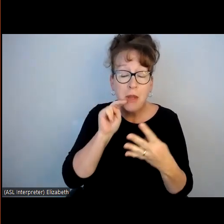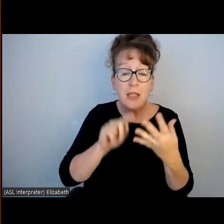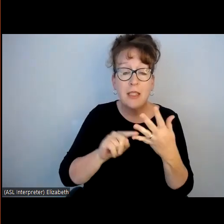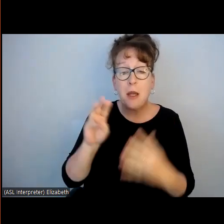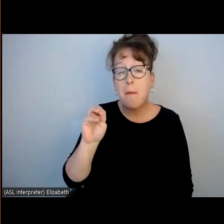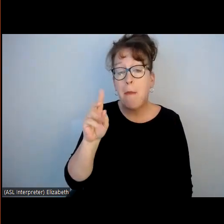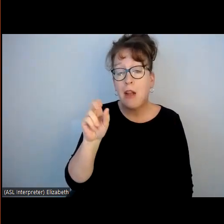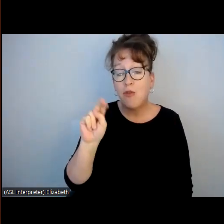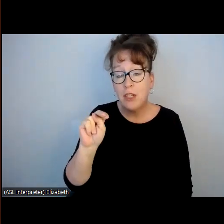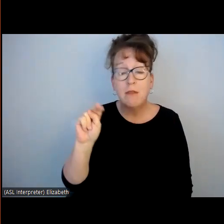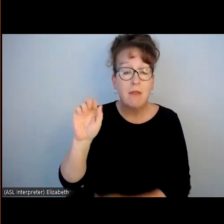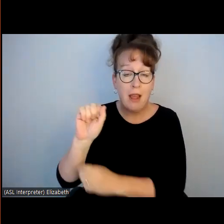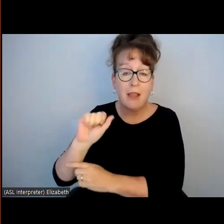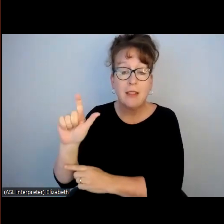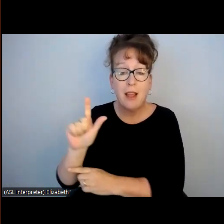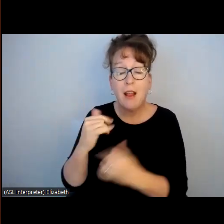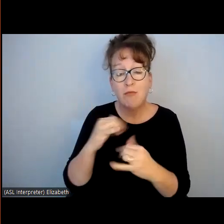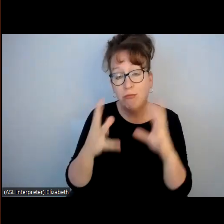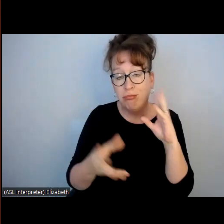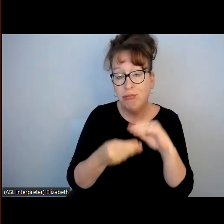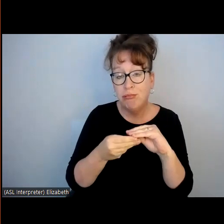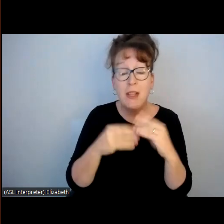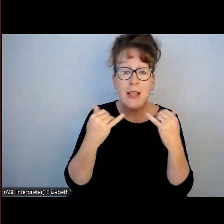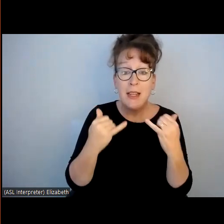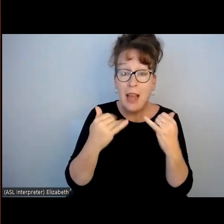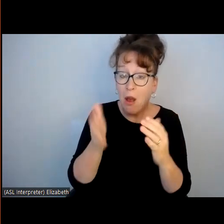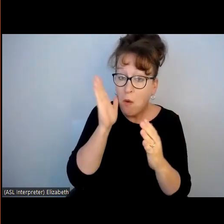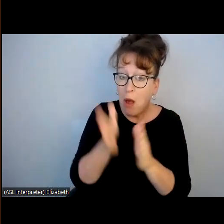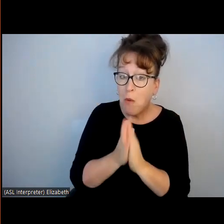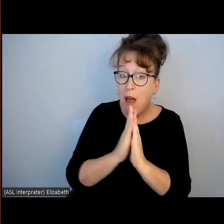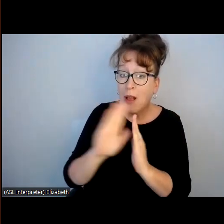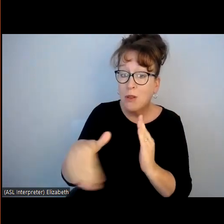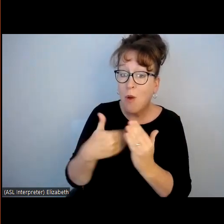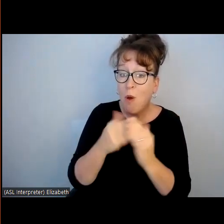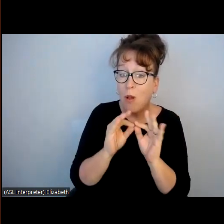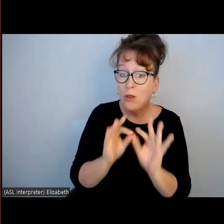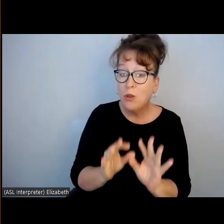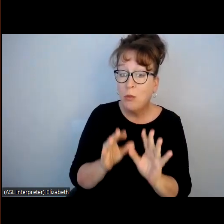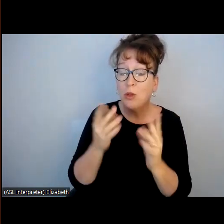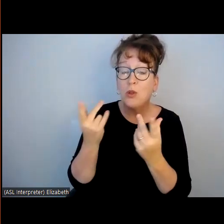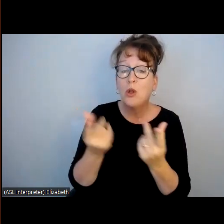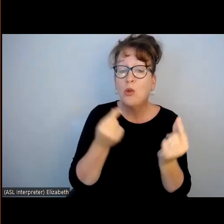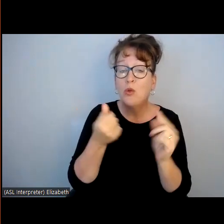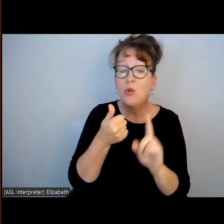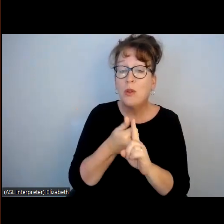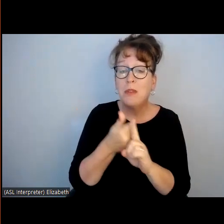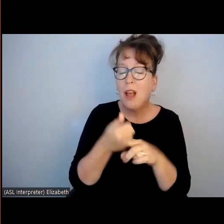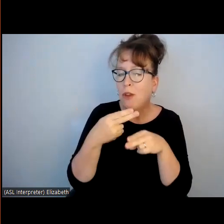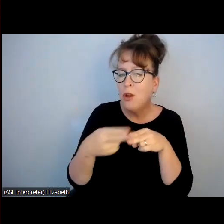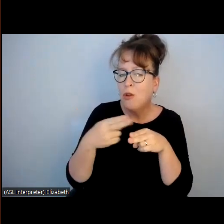ASL. I'm now going to ask our interpreters to briefly